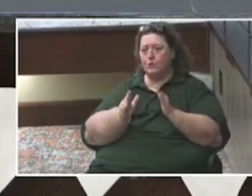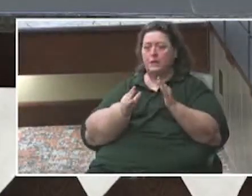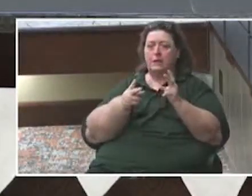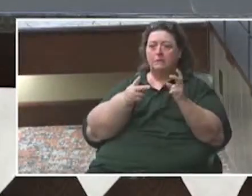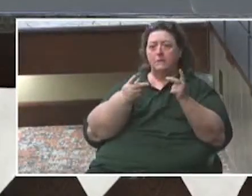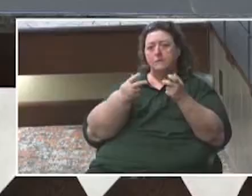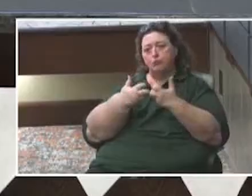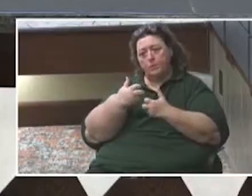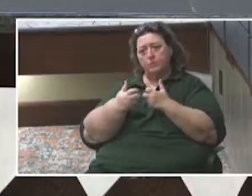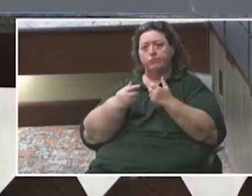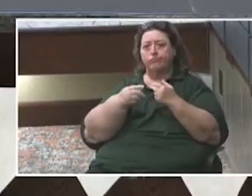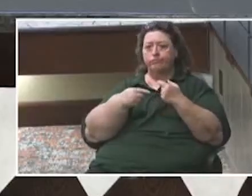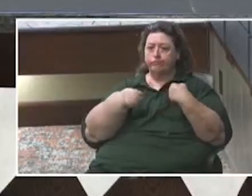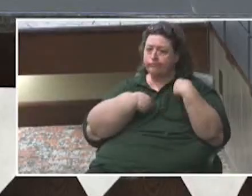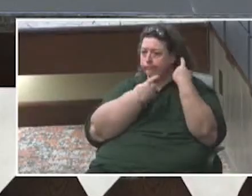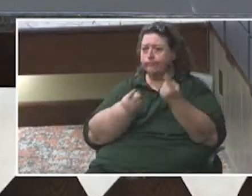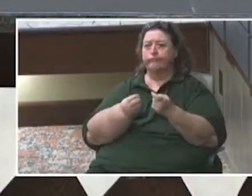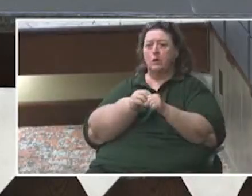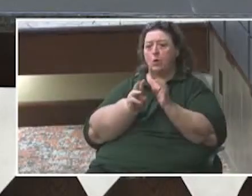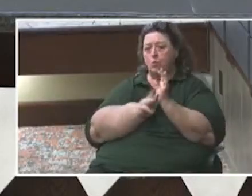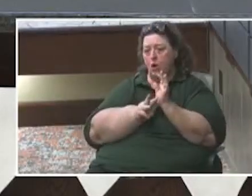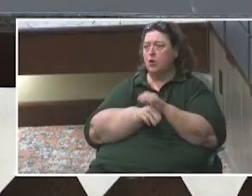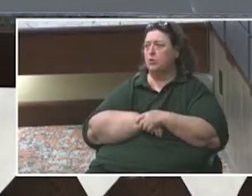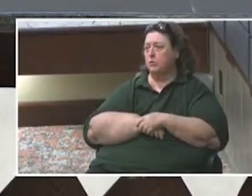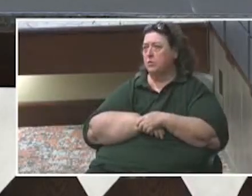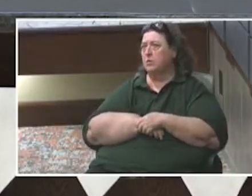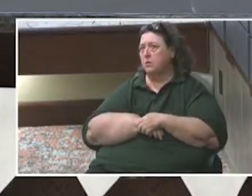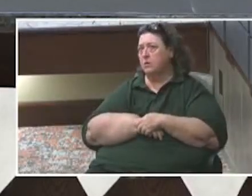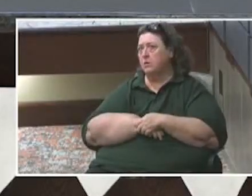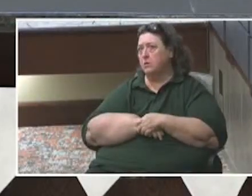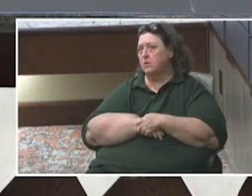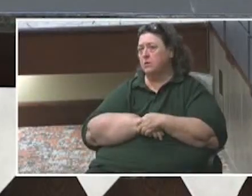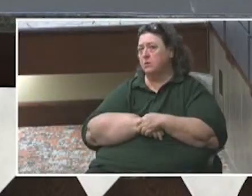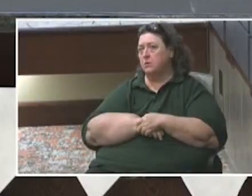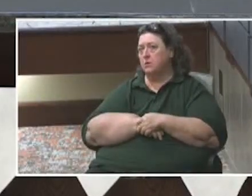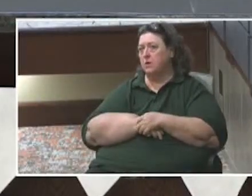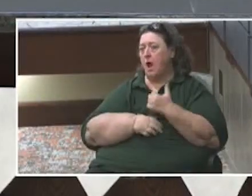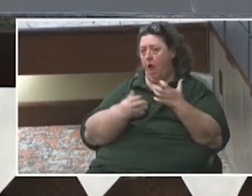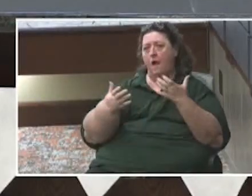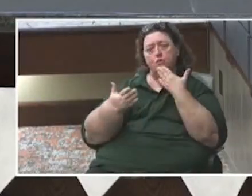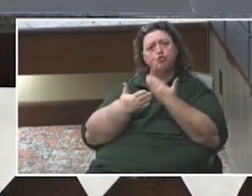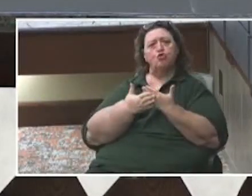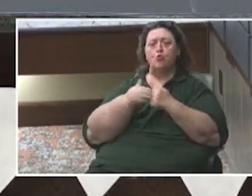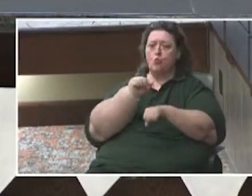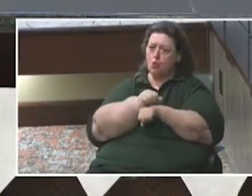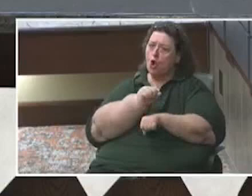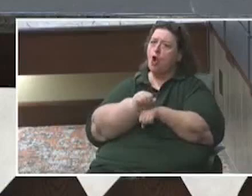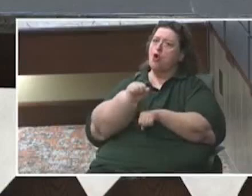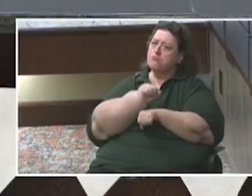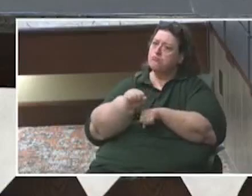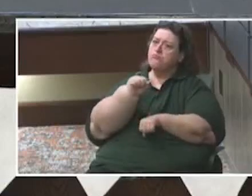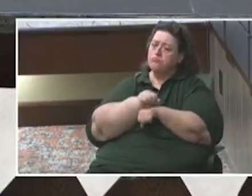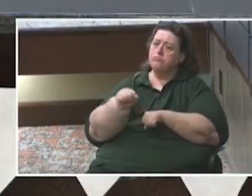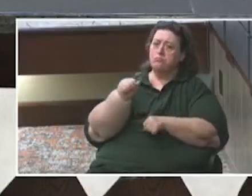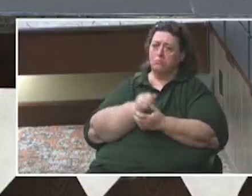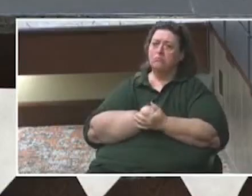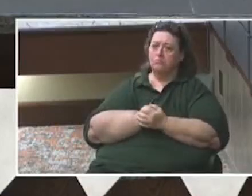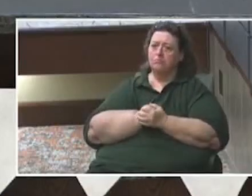some interesting insight. So it was a fun morning. It was a great morning. A lot of good work done. I appreciate everybody's work on that.